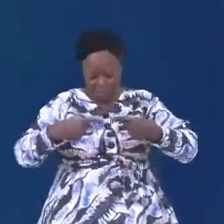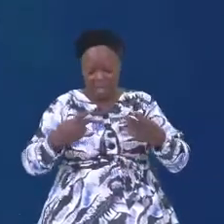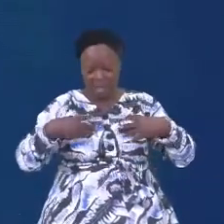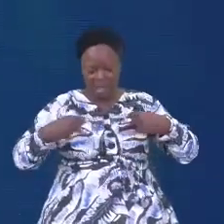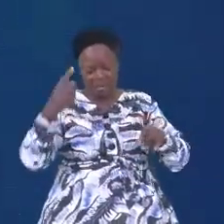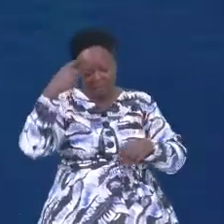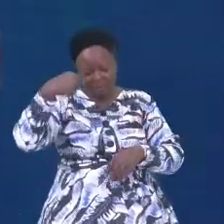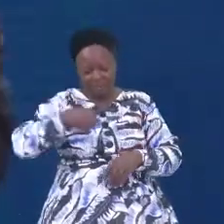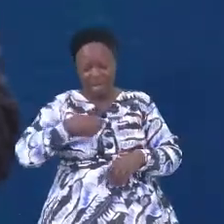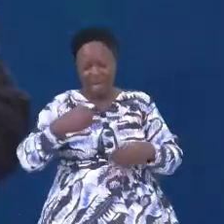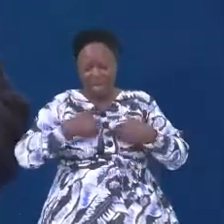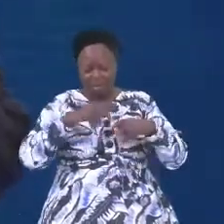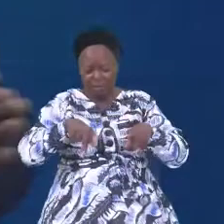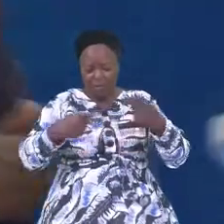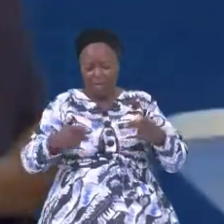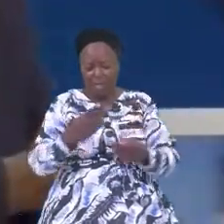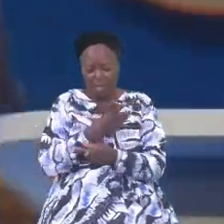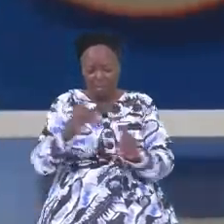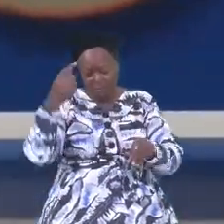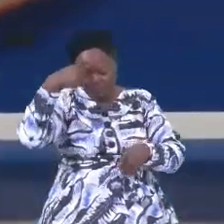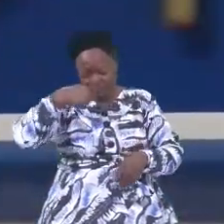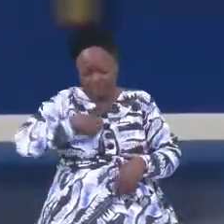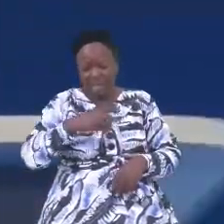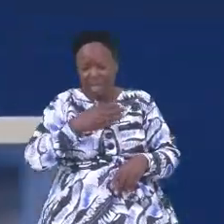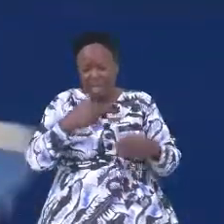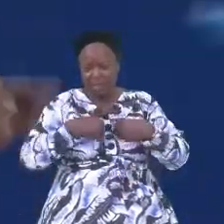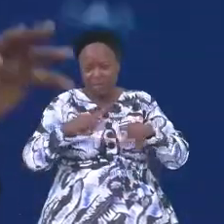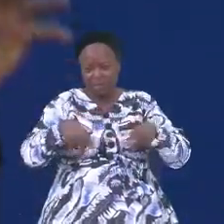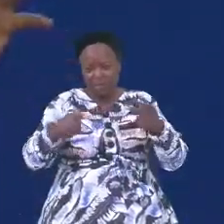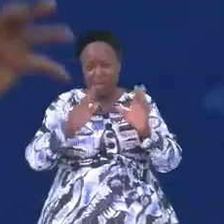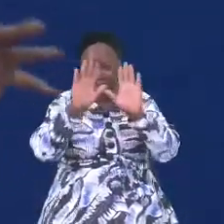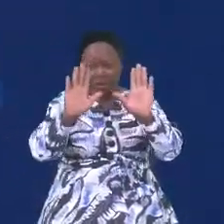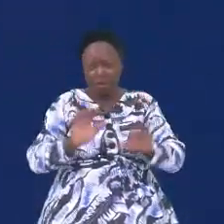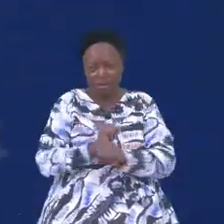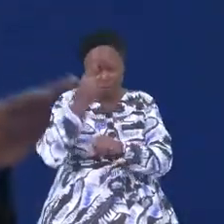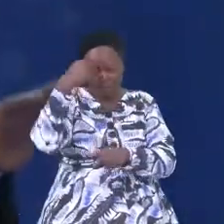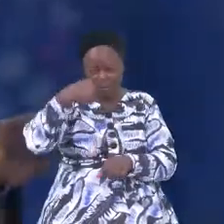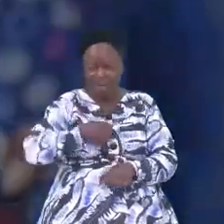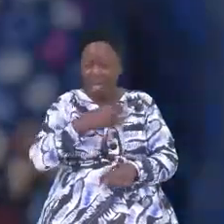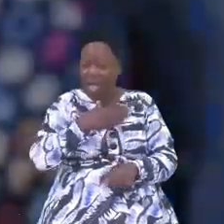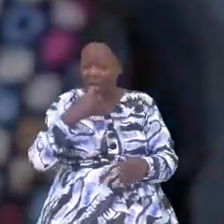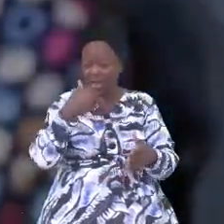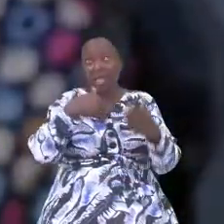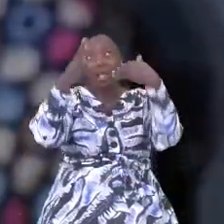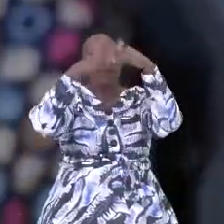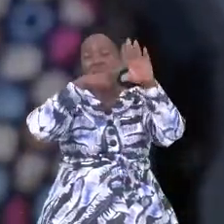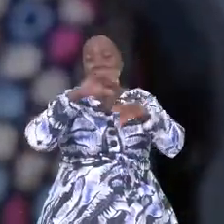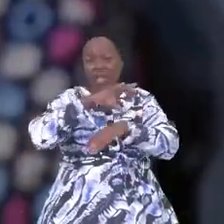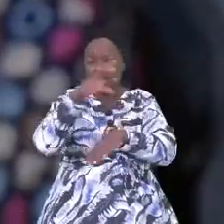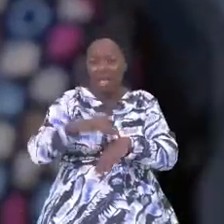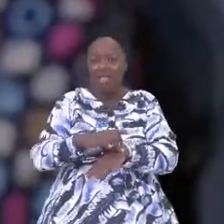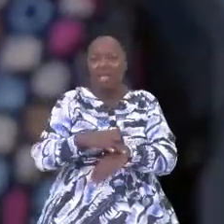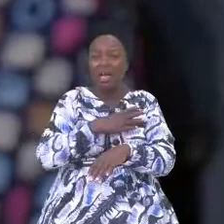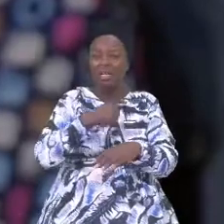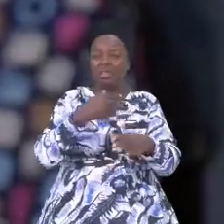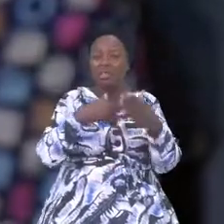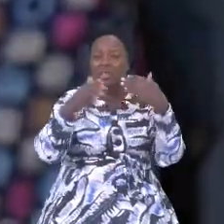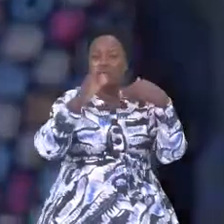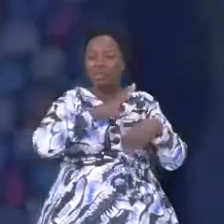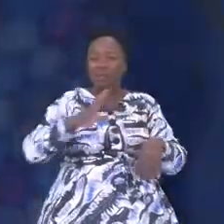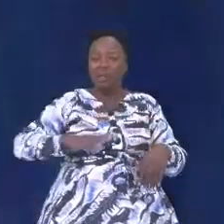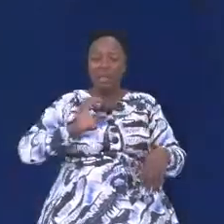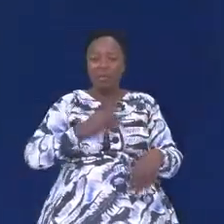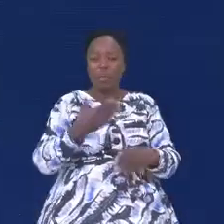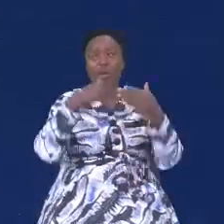provided deliverance for me, has provided miracle for me, and heaven and earth, Christ and the Heavenly Father